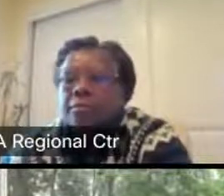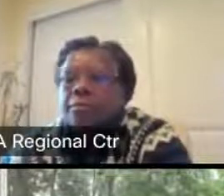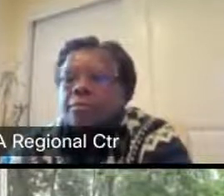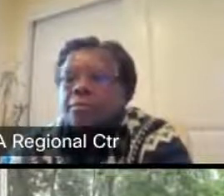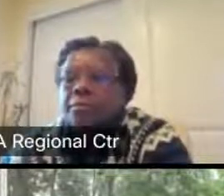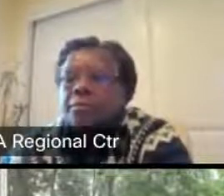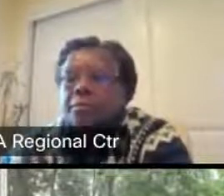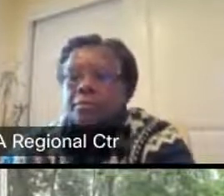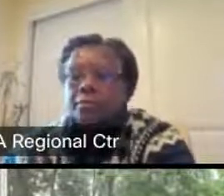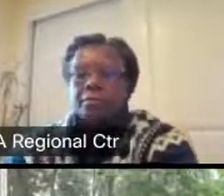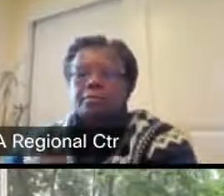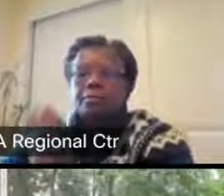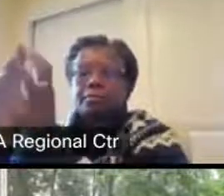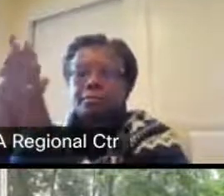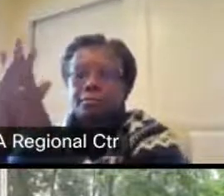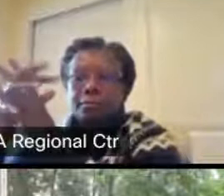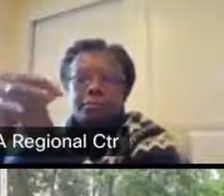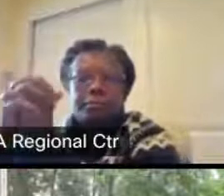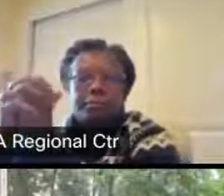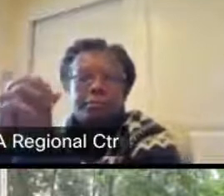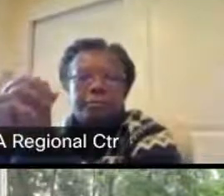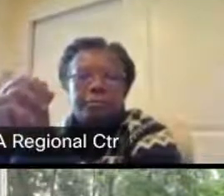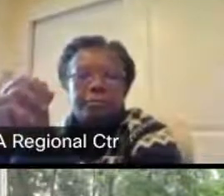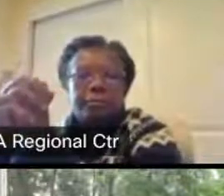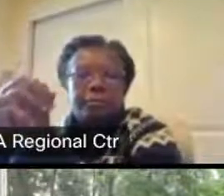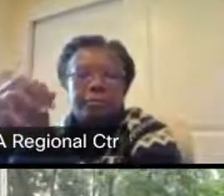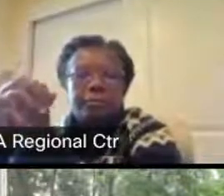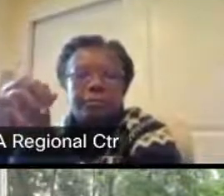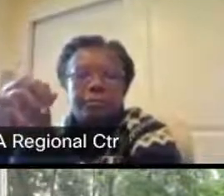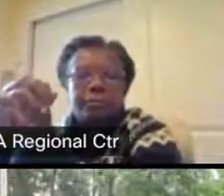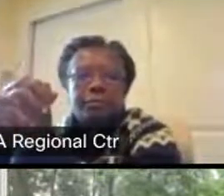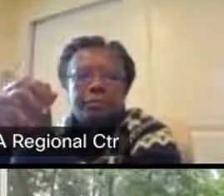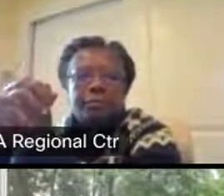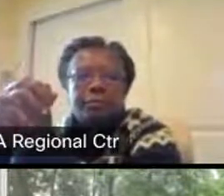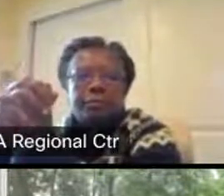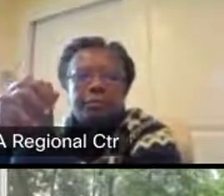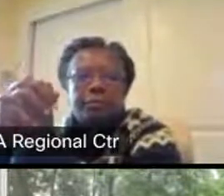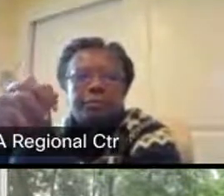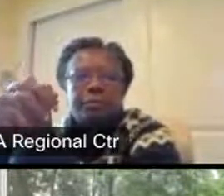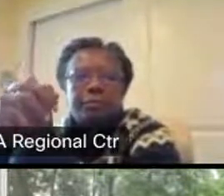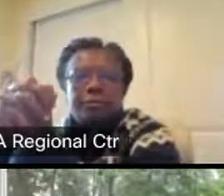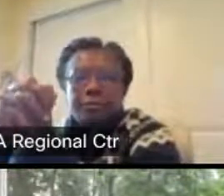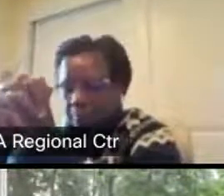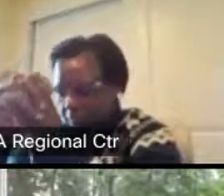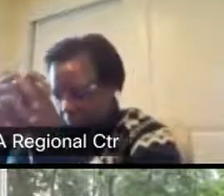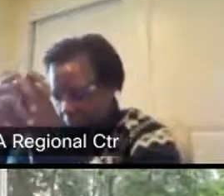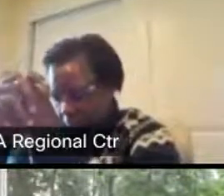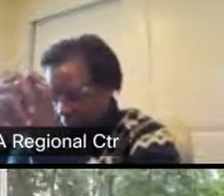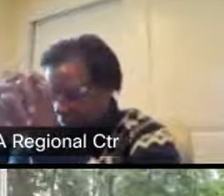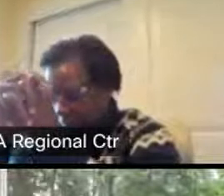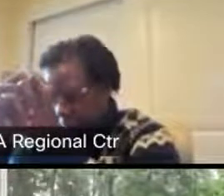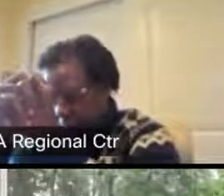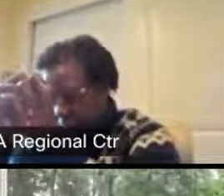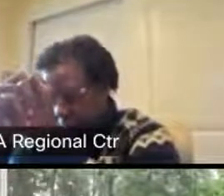get more early identification of individuals that would benefit from getting into the community college setting, and also